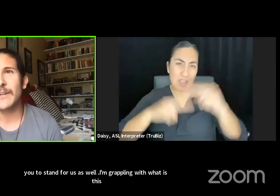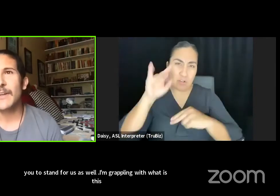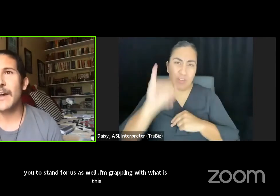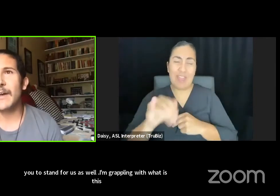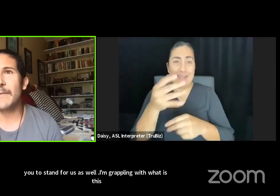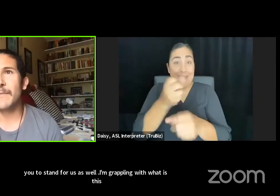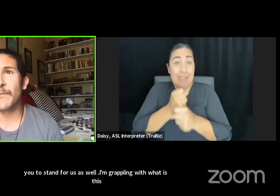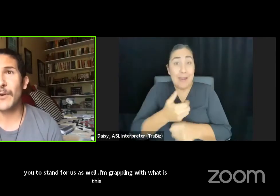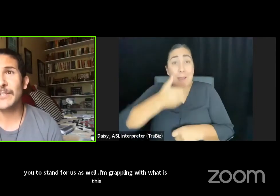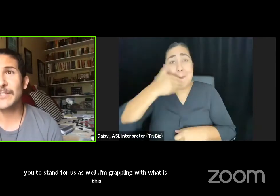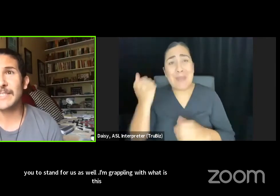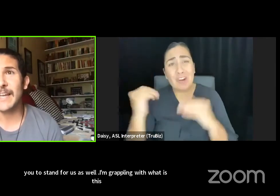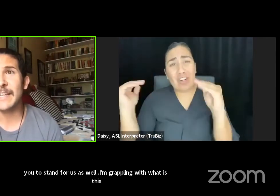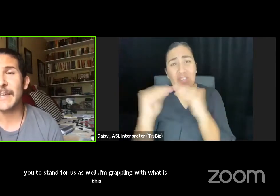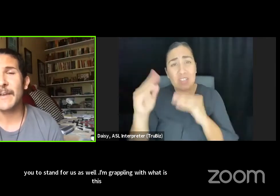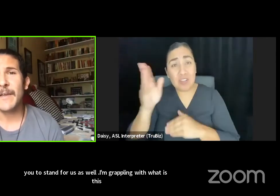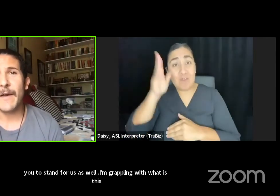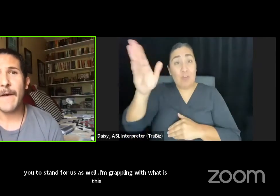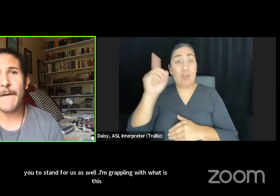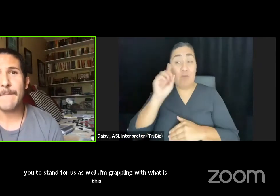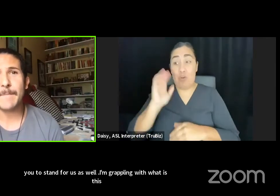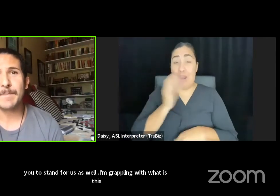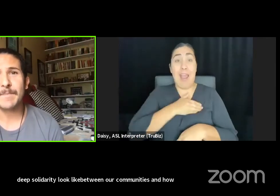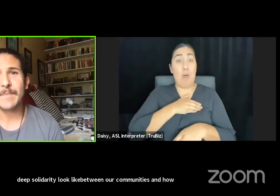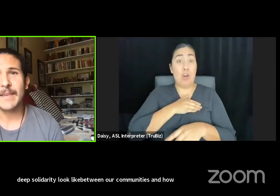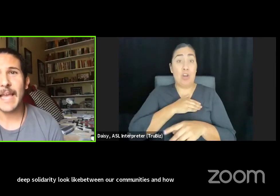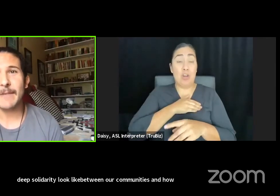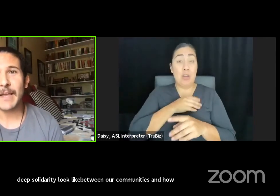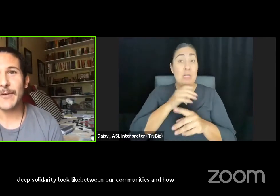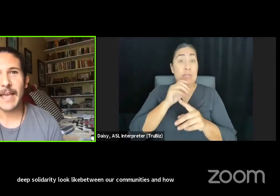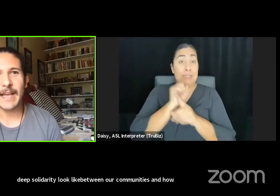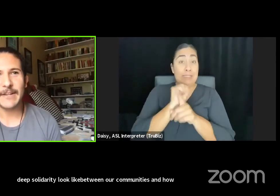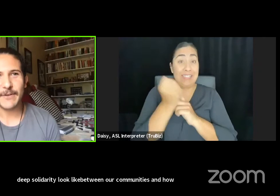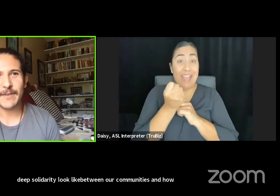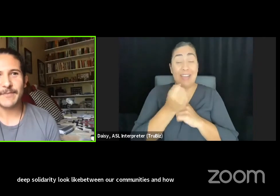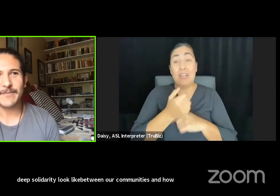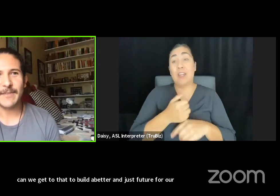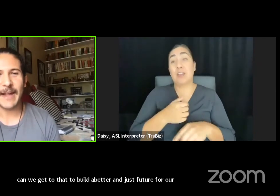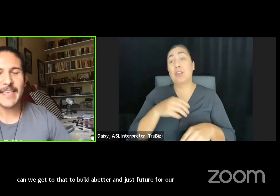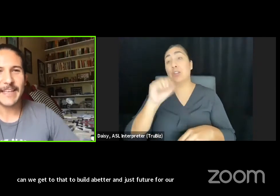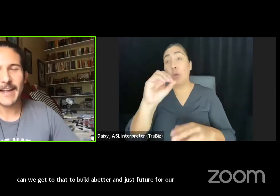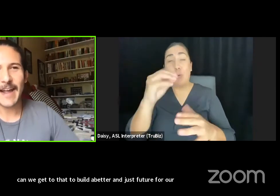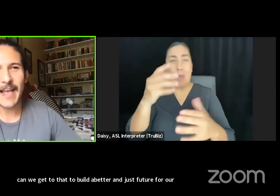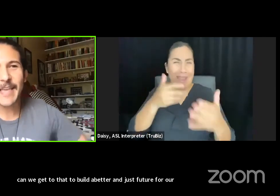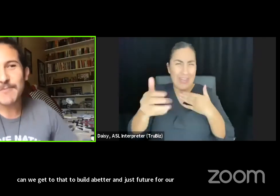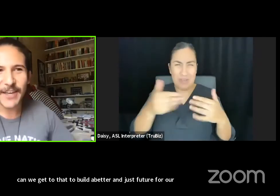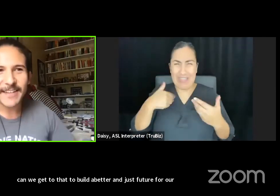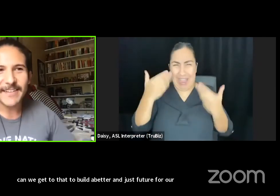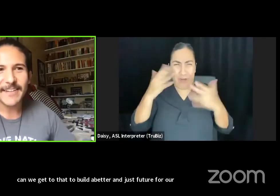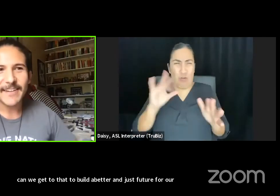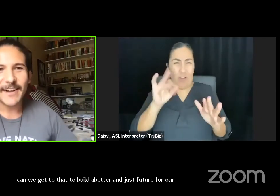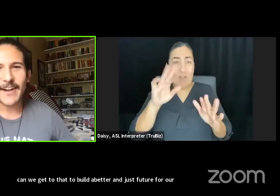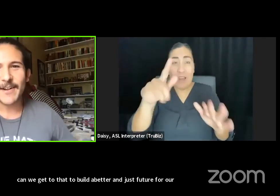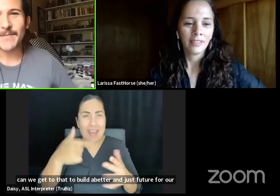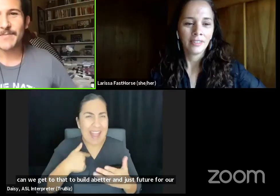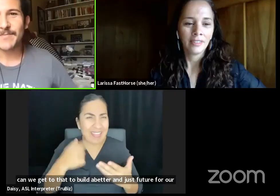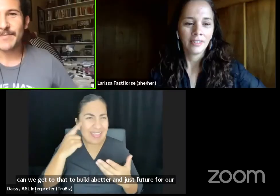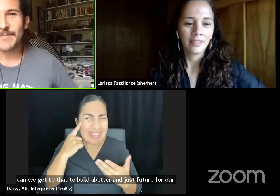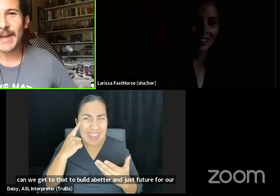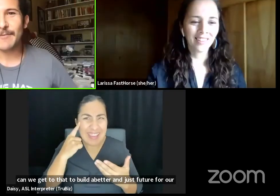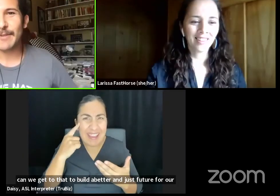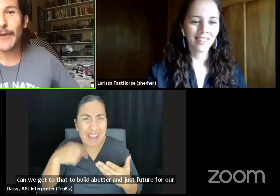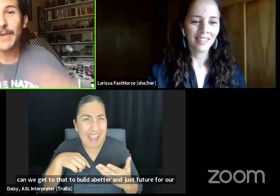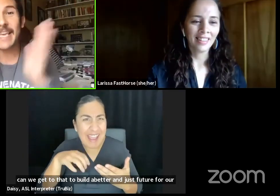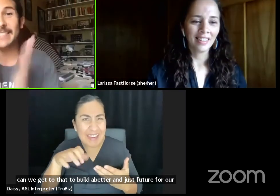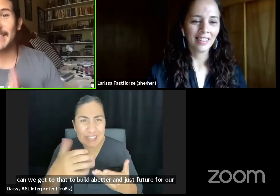future for our society? Anyway, okay, I don't know if I think I'm good,